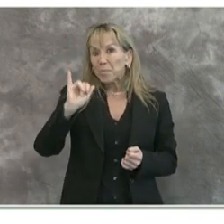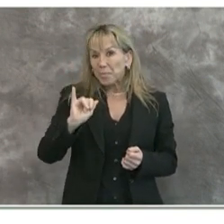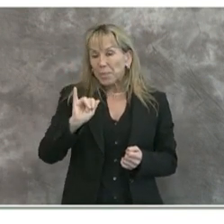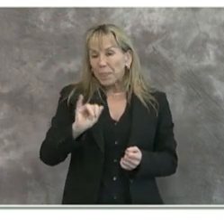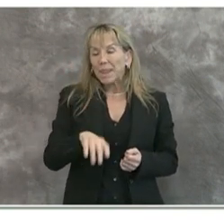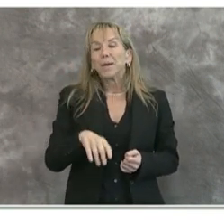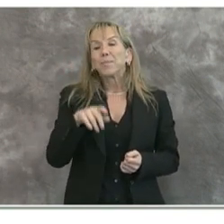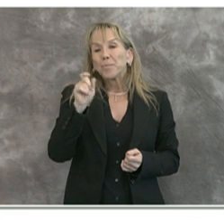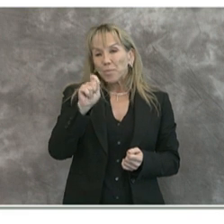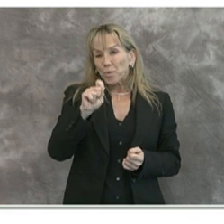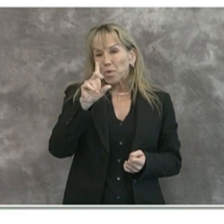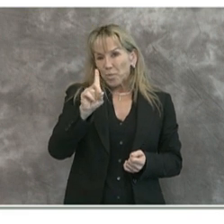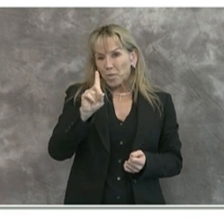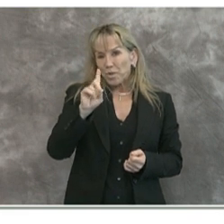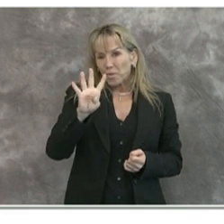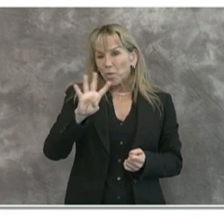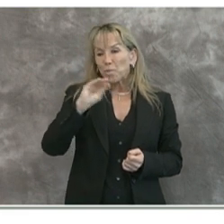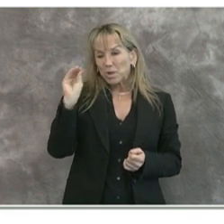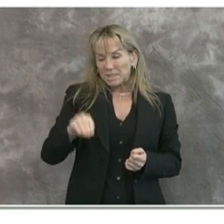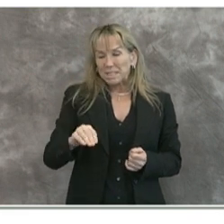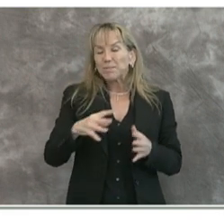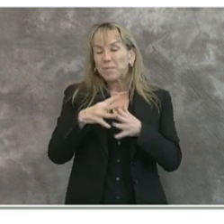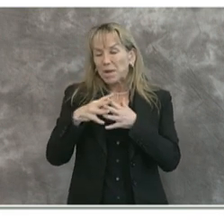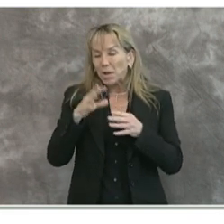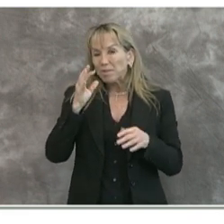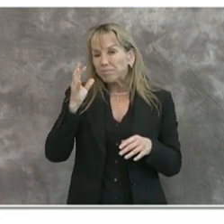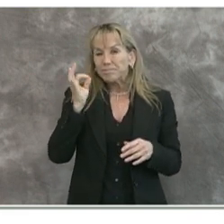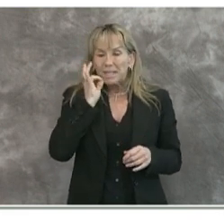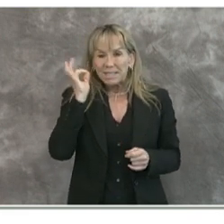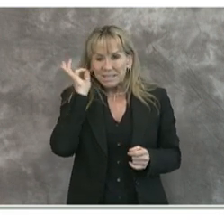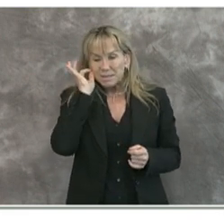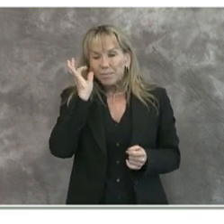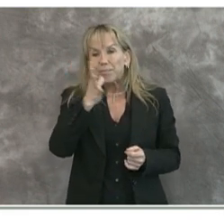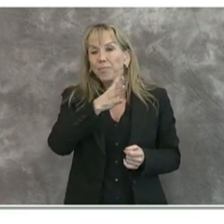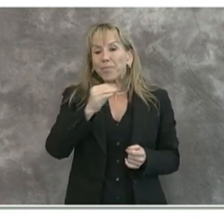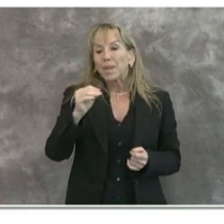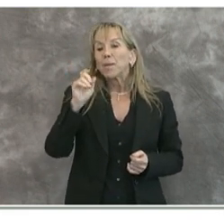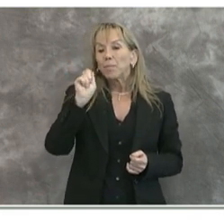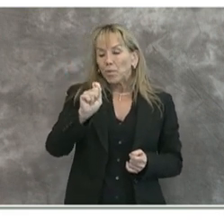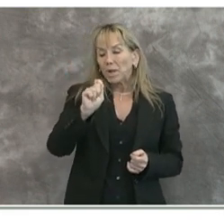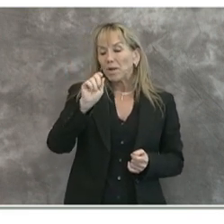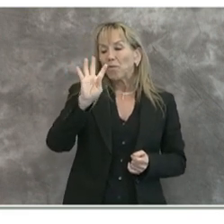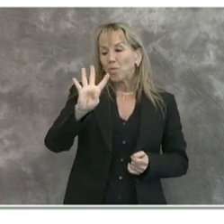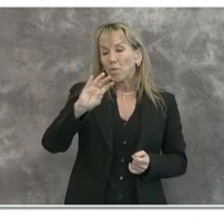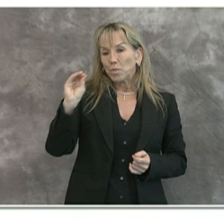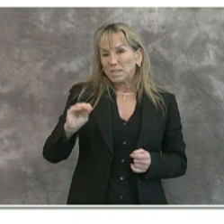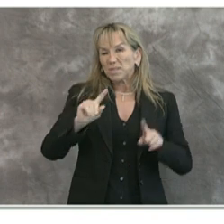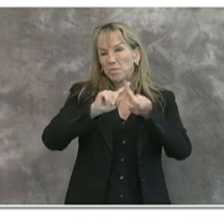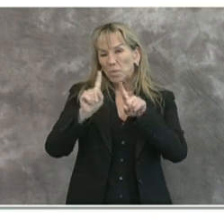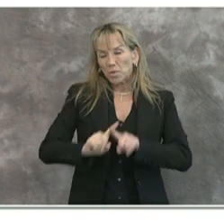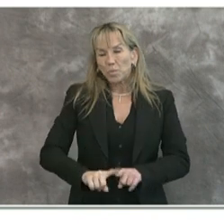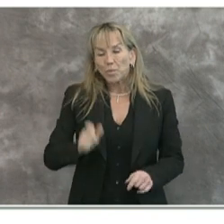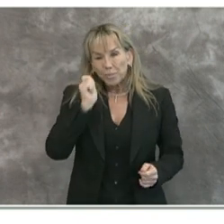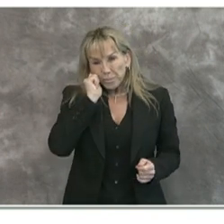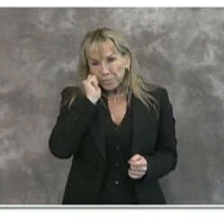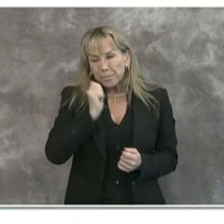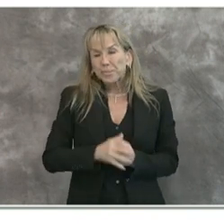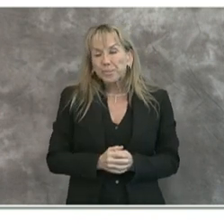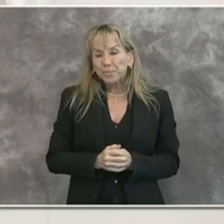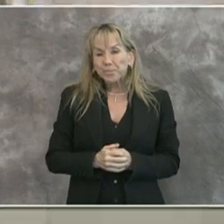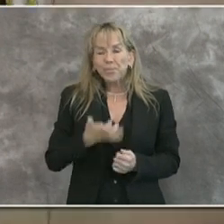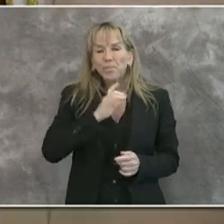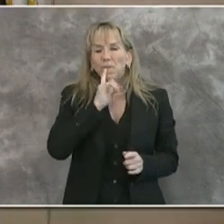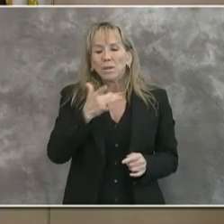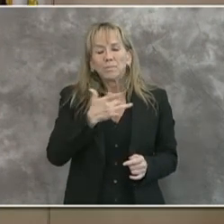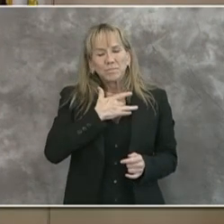or 0.4% is American Indian, and 1 or 0.4% is of multiple races. Our